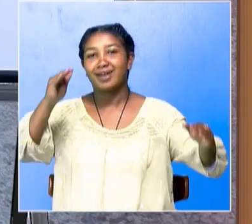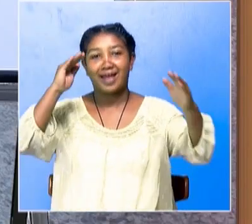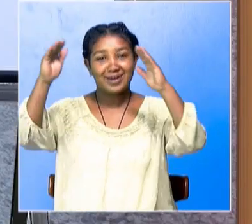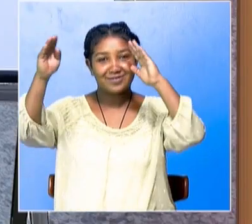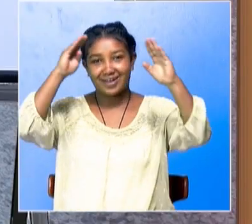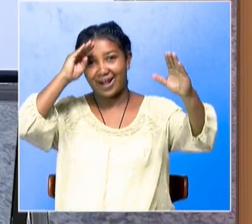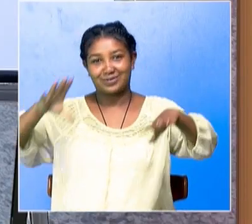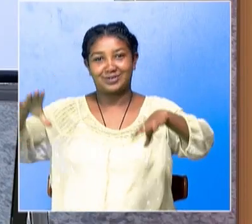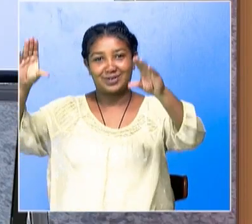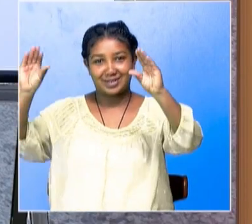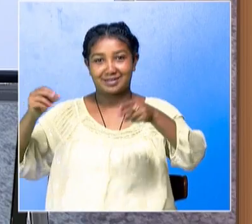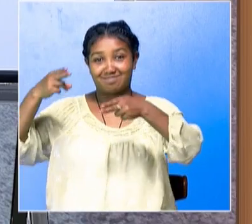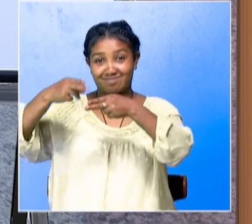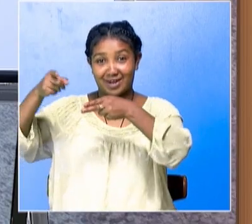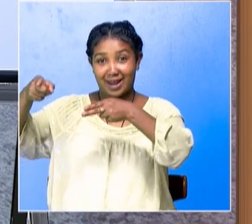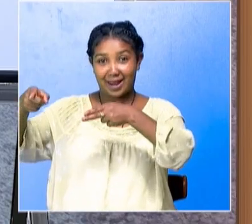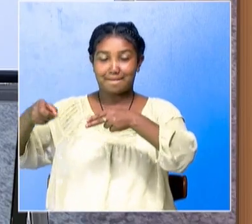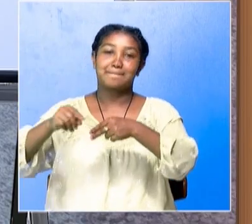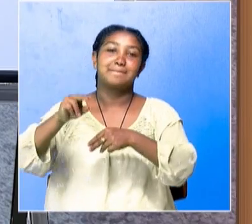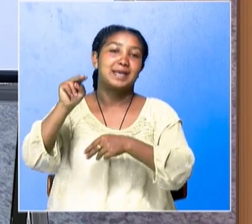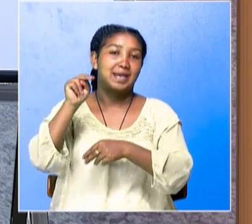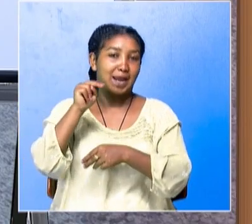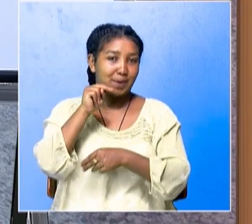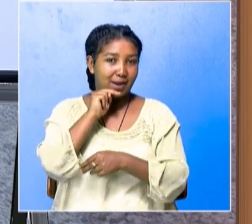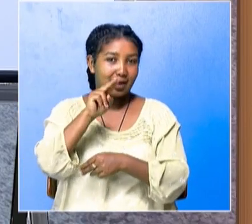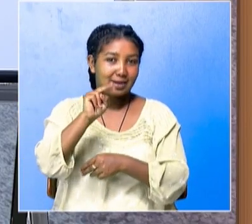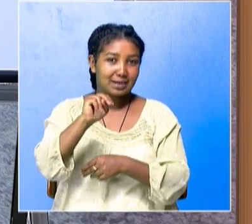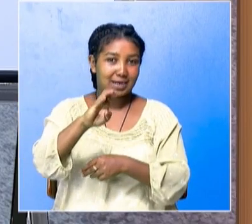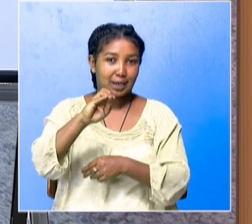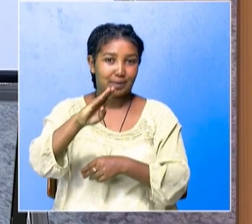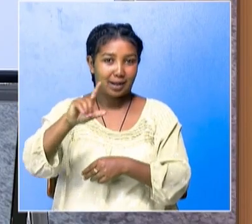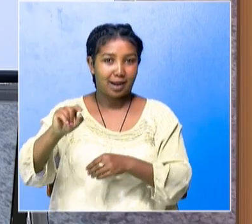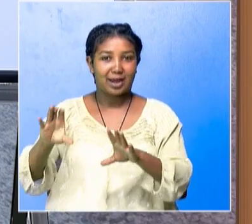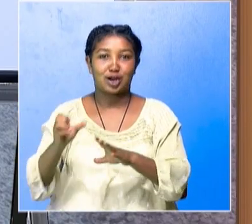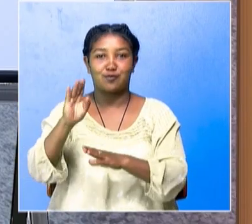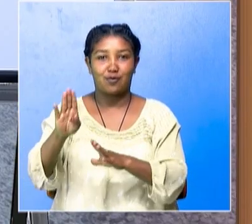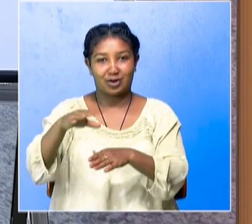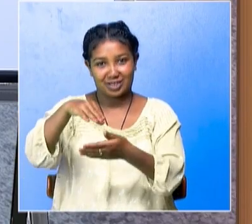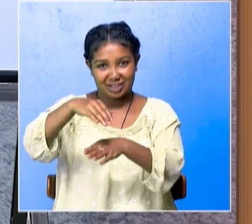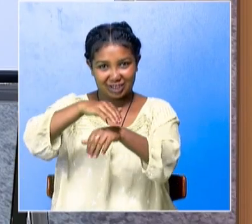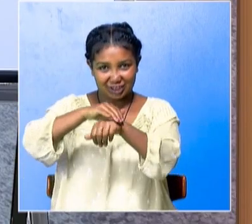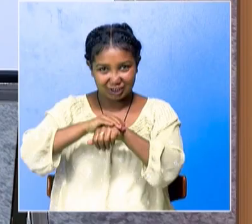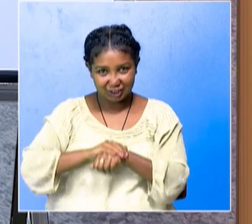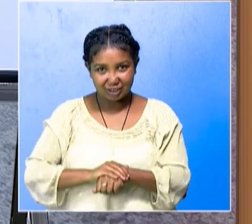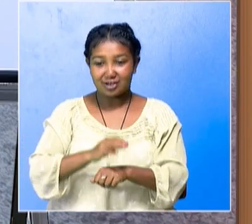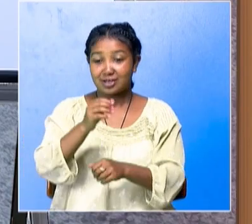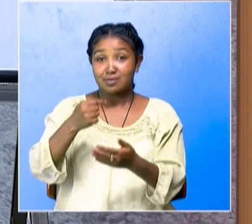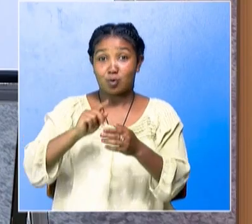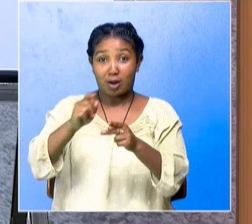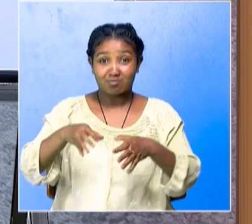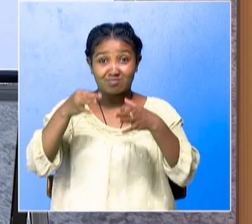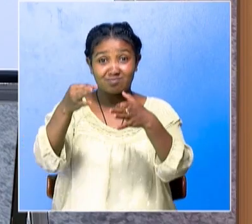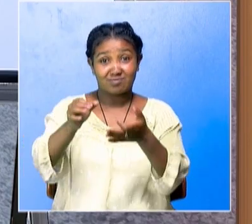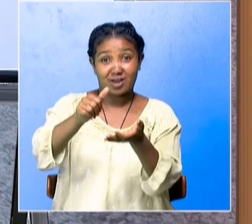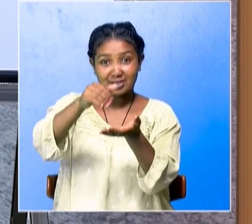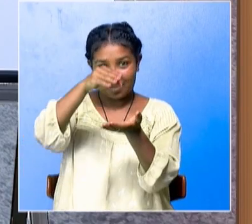Hello students, I am Miss Nabila. This is English Grade 4 lesson. This program is brought to you by City Government of Addis